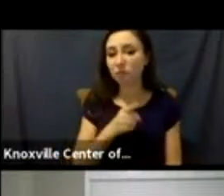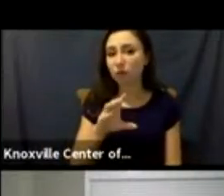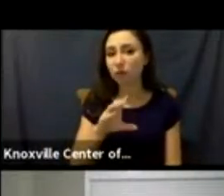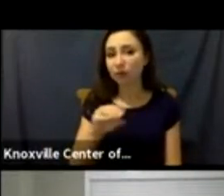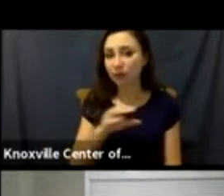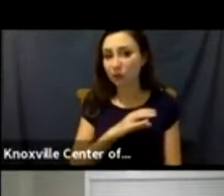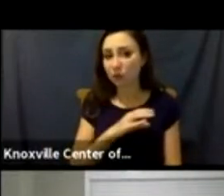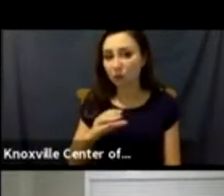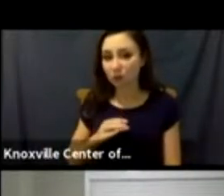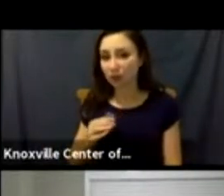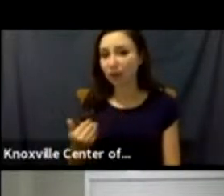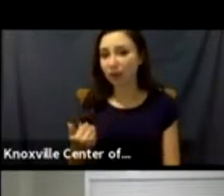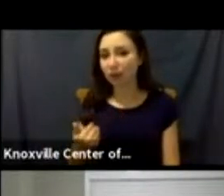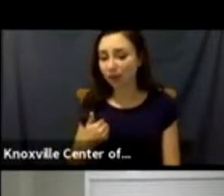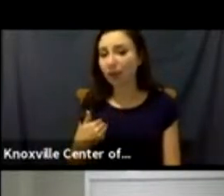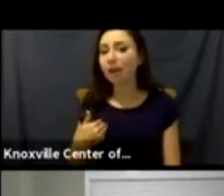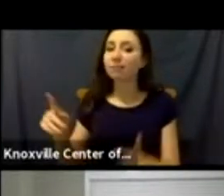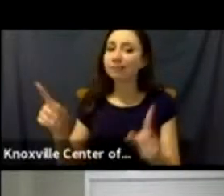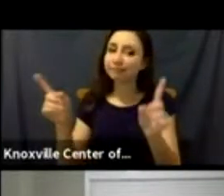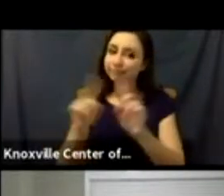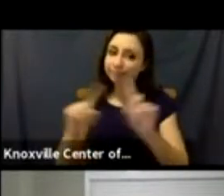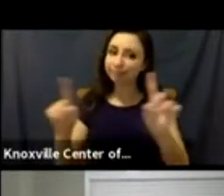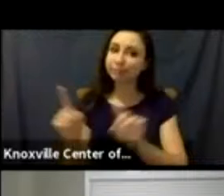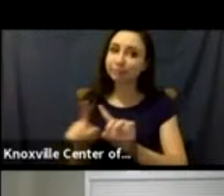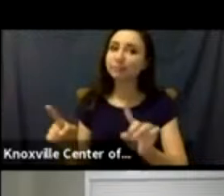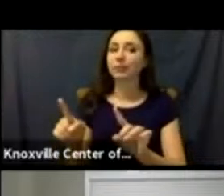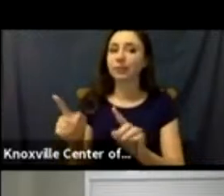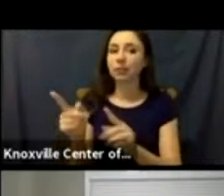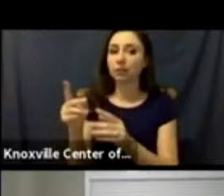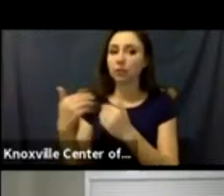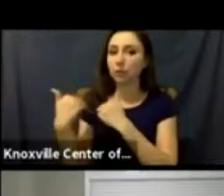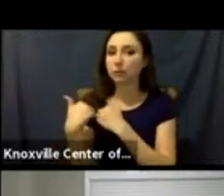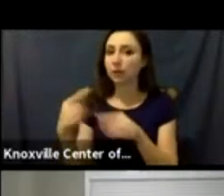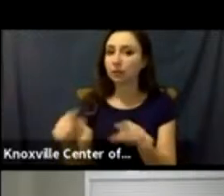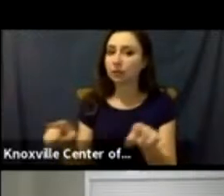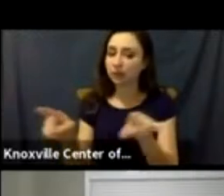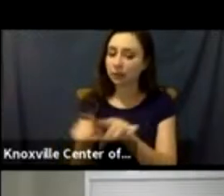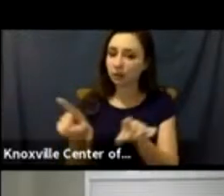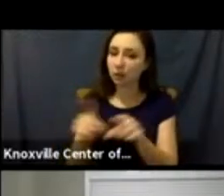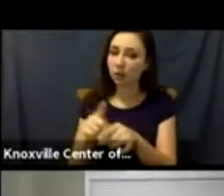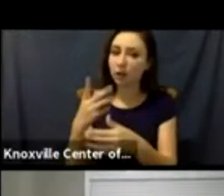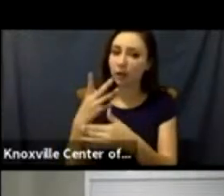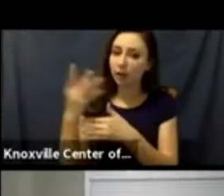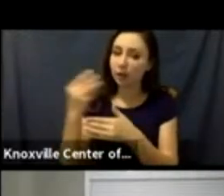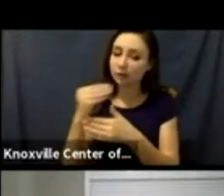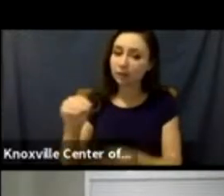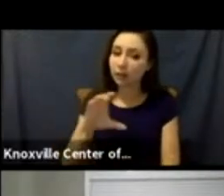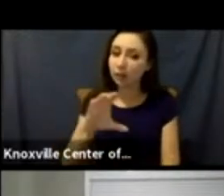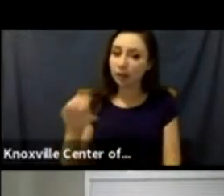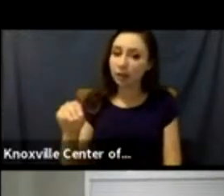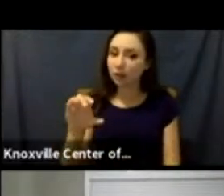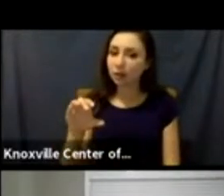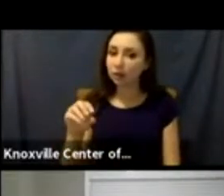members have their series of sets of responsibilities as well outside of county commission,